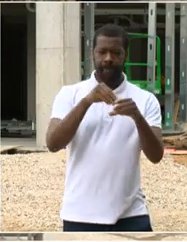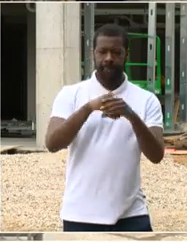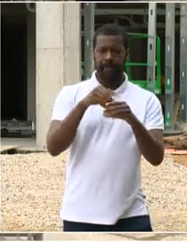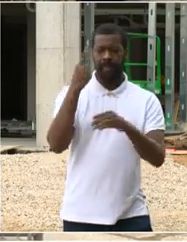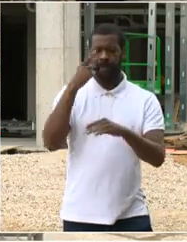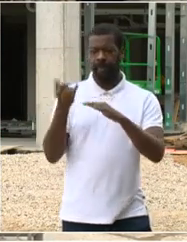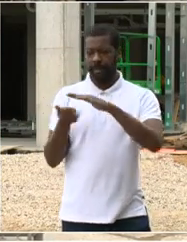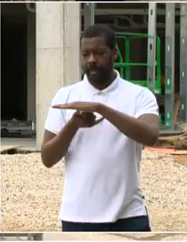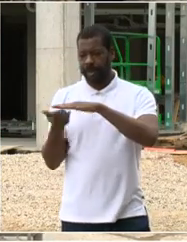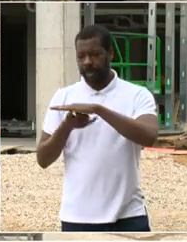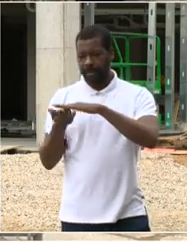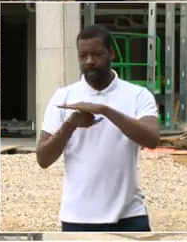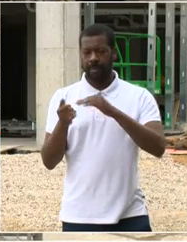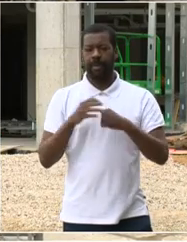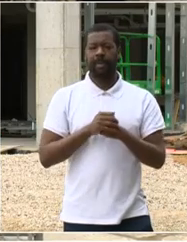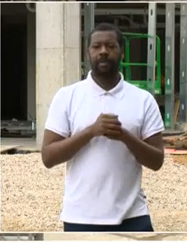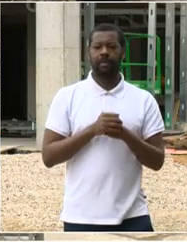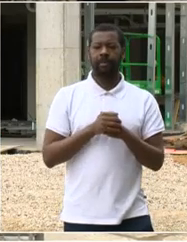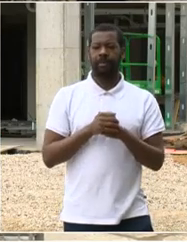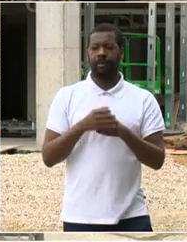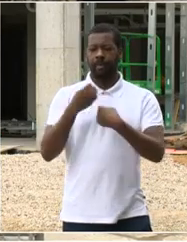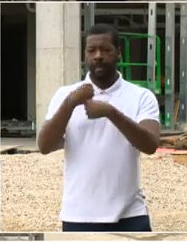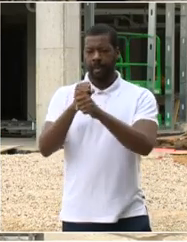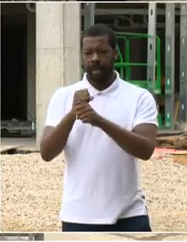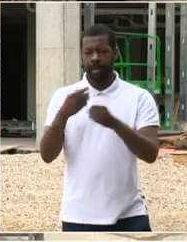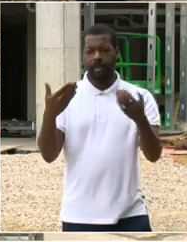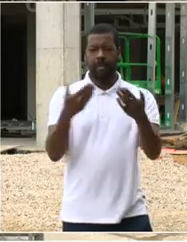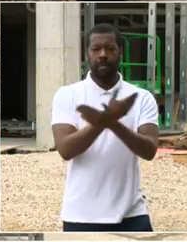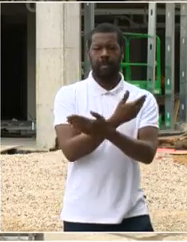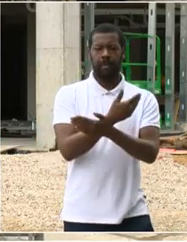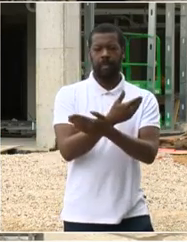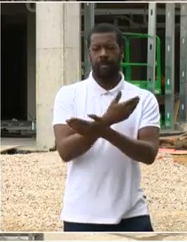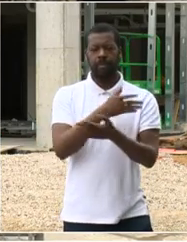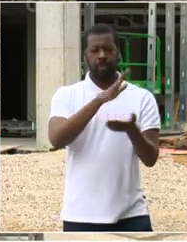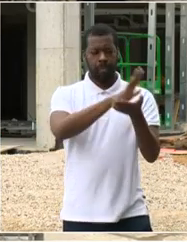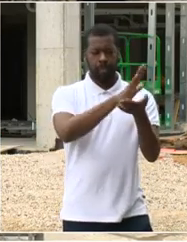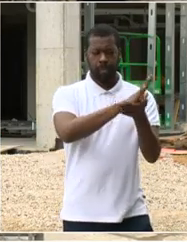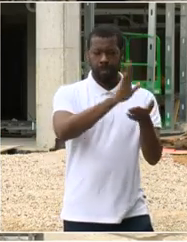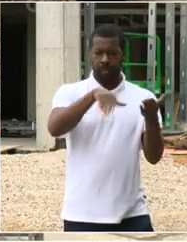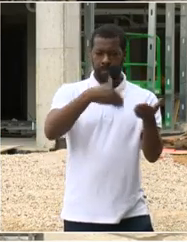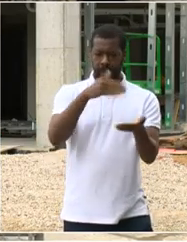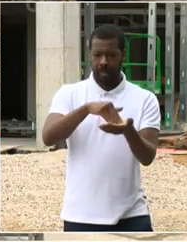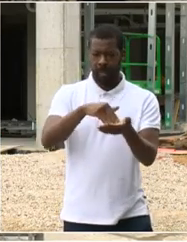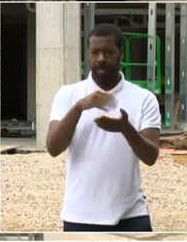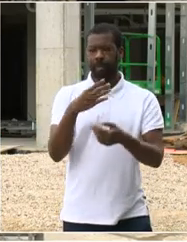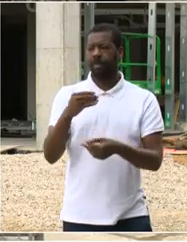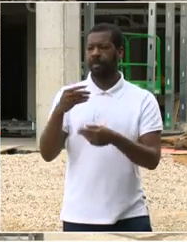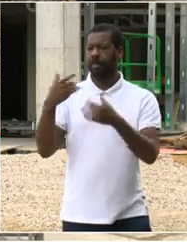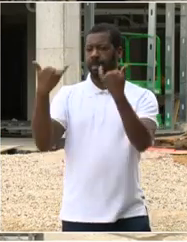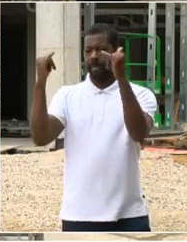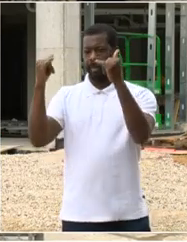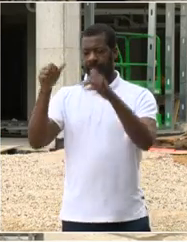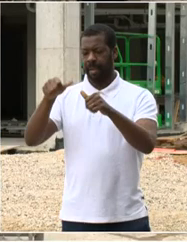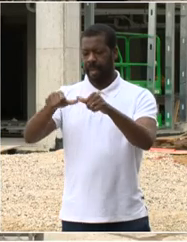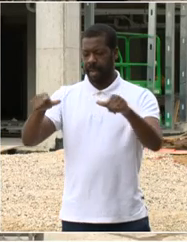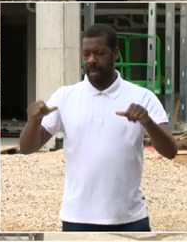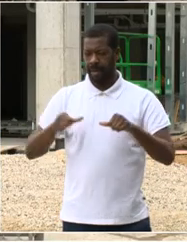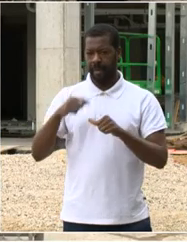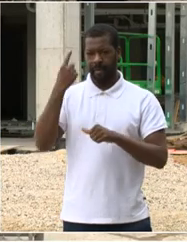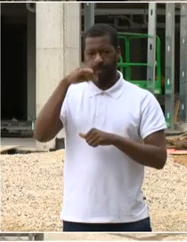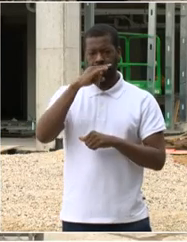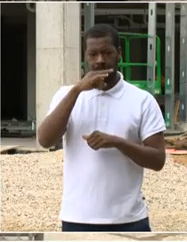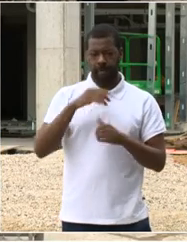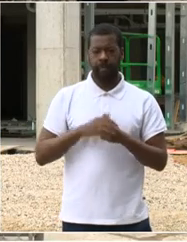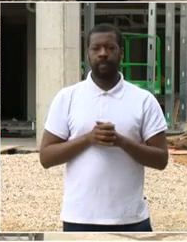Metro, creation of new recreation and school facilities, have been behind making sure